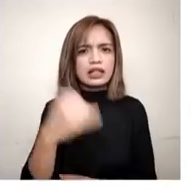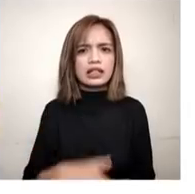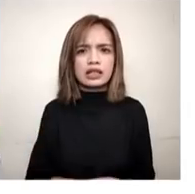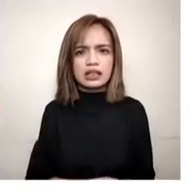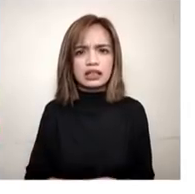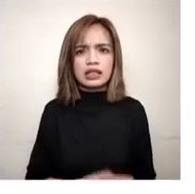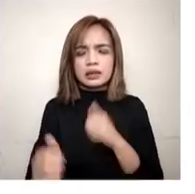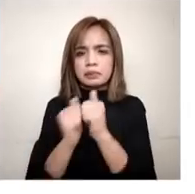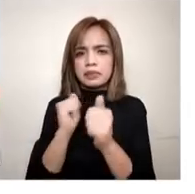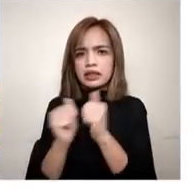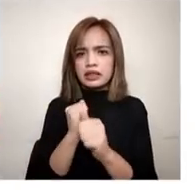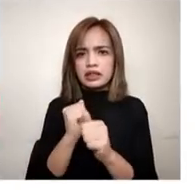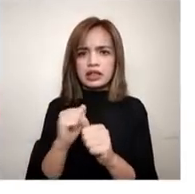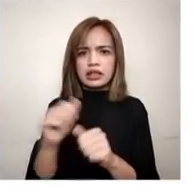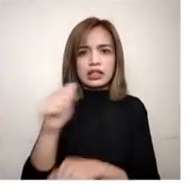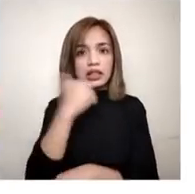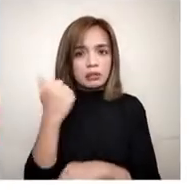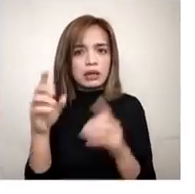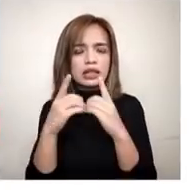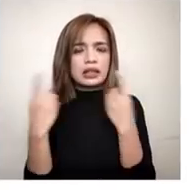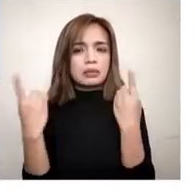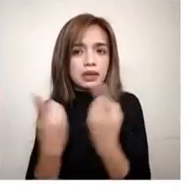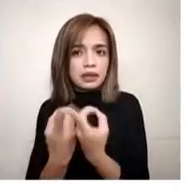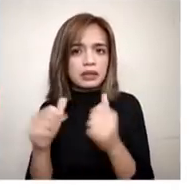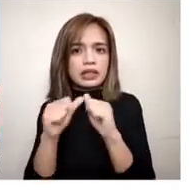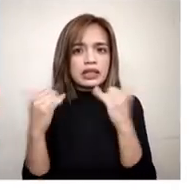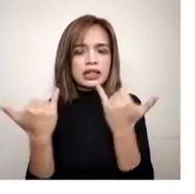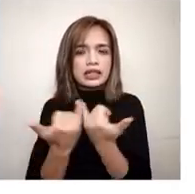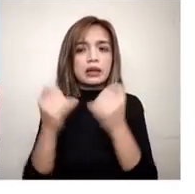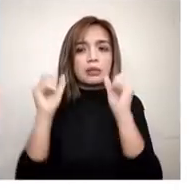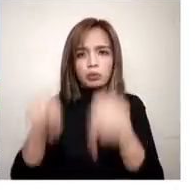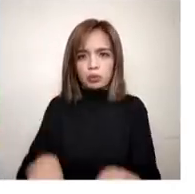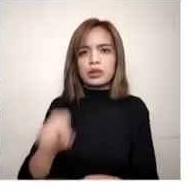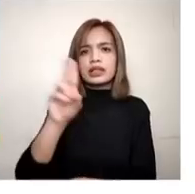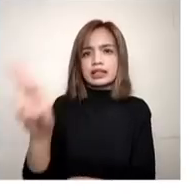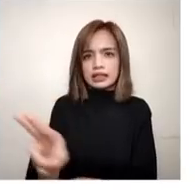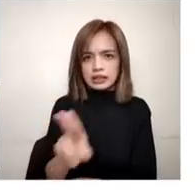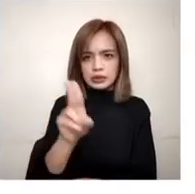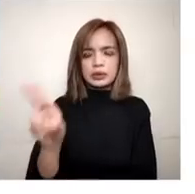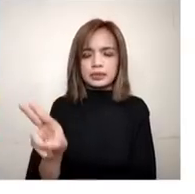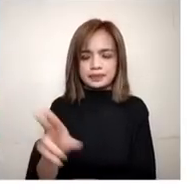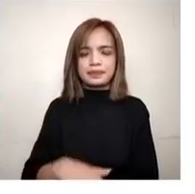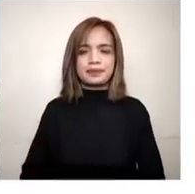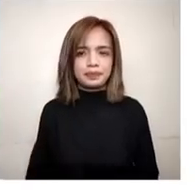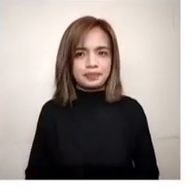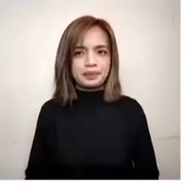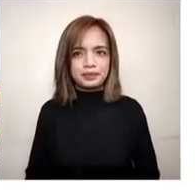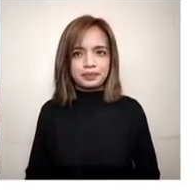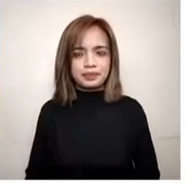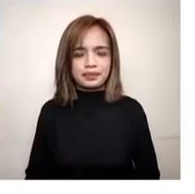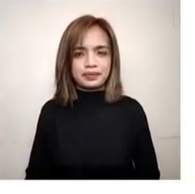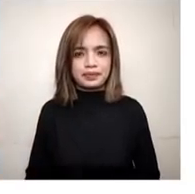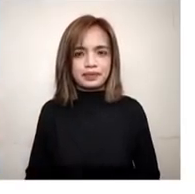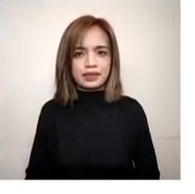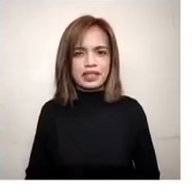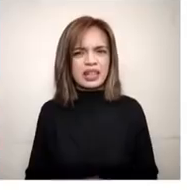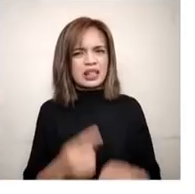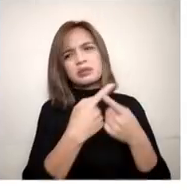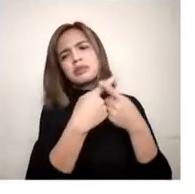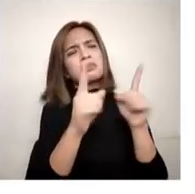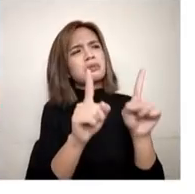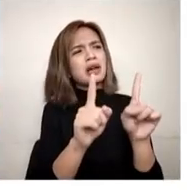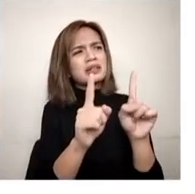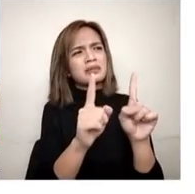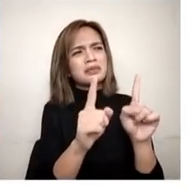of the other departments and agencies can use. And use. Kaya lang parang nahanapan ng